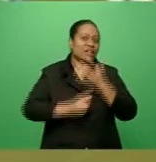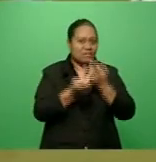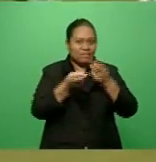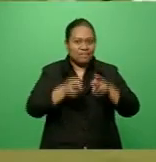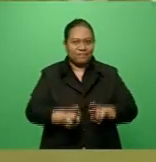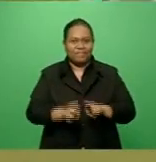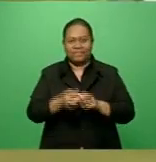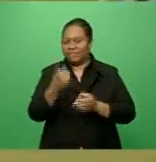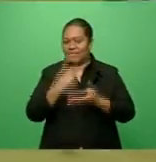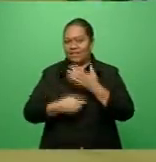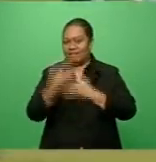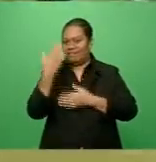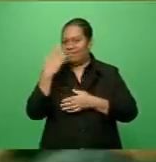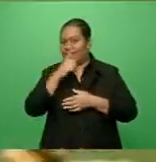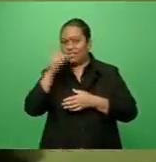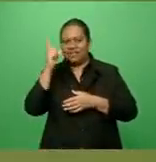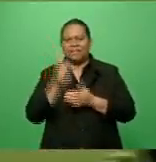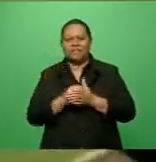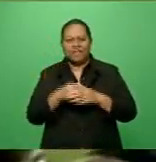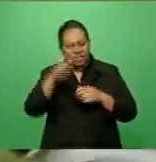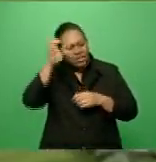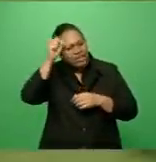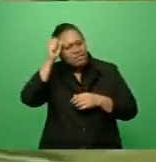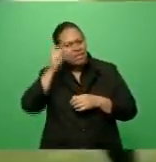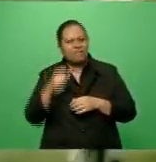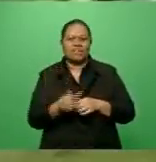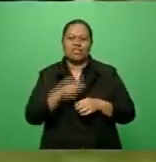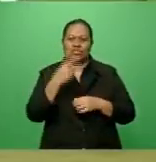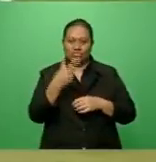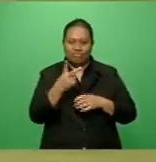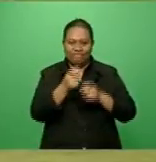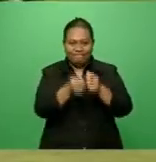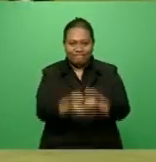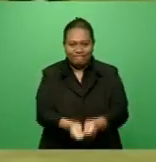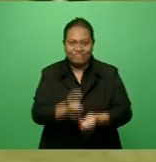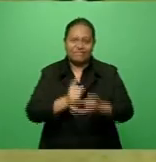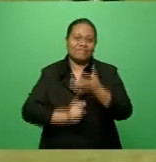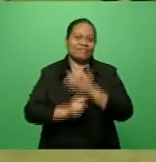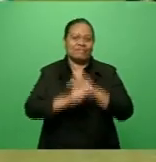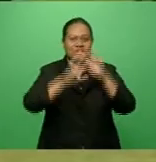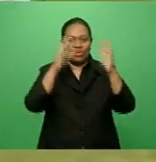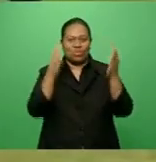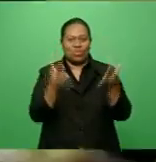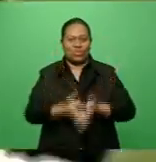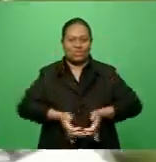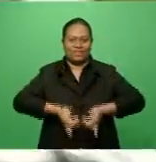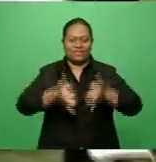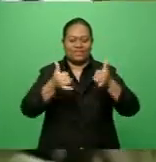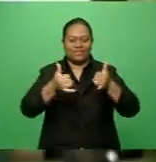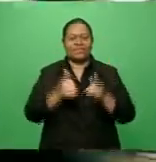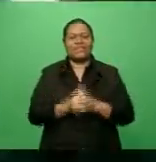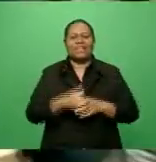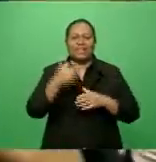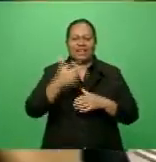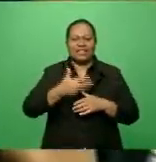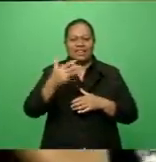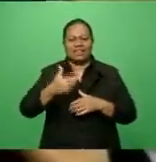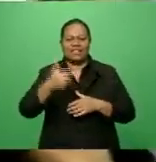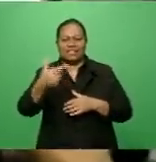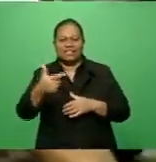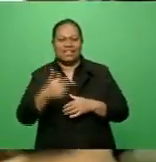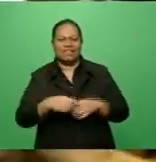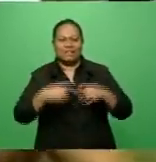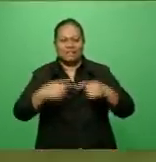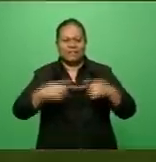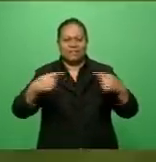rep's passing. Koroi will be best remembered for his 2 tries in the World Cup Sevens final in 1997 against South